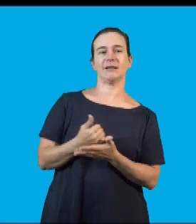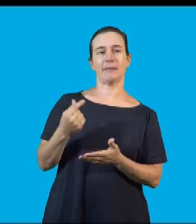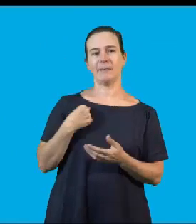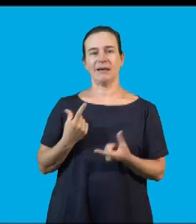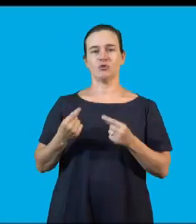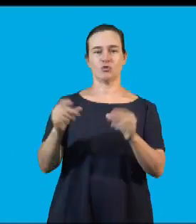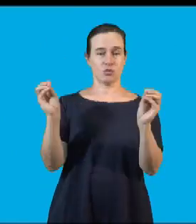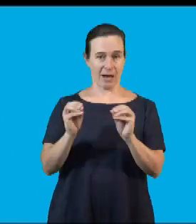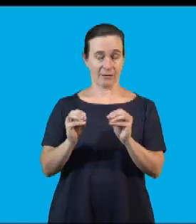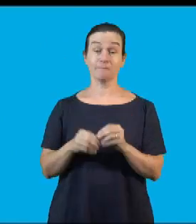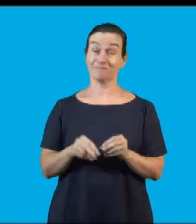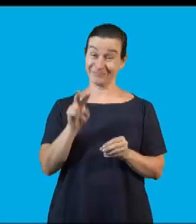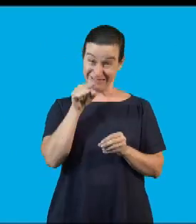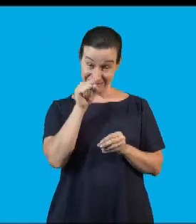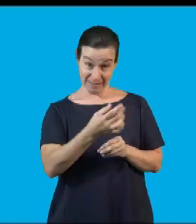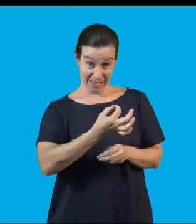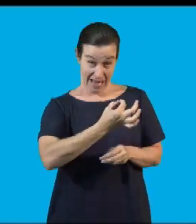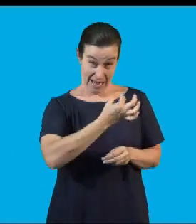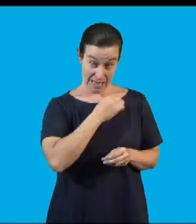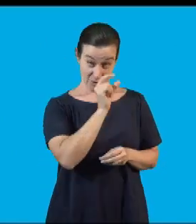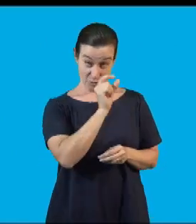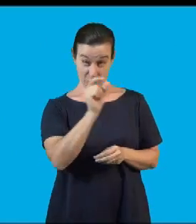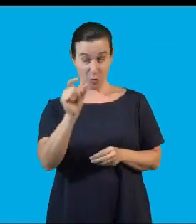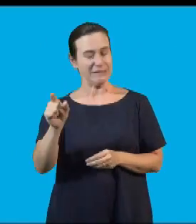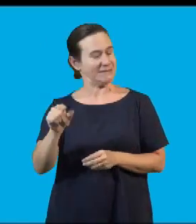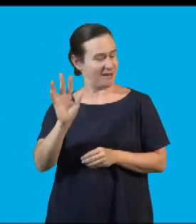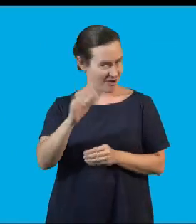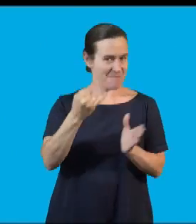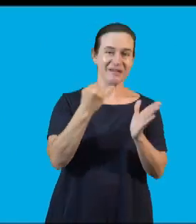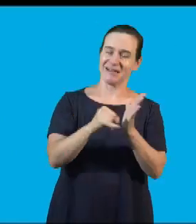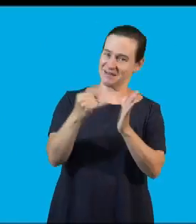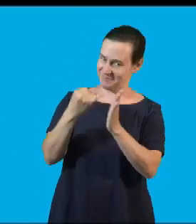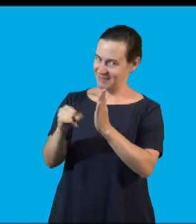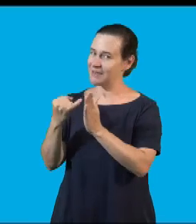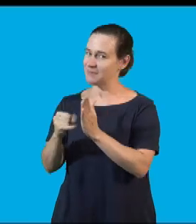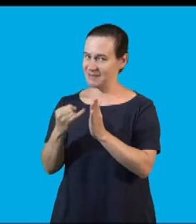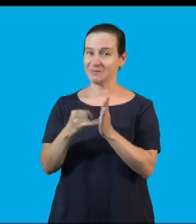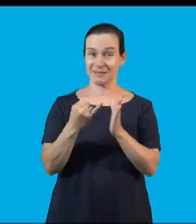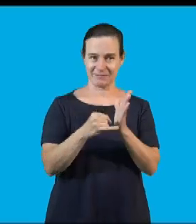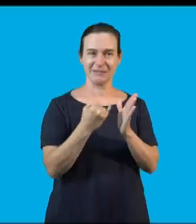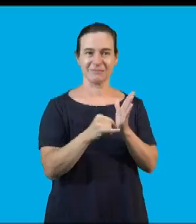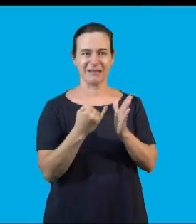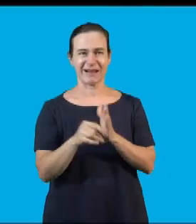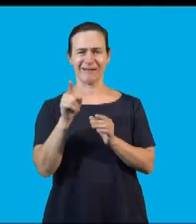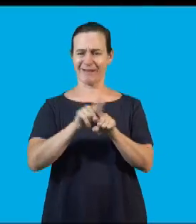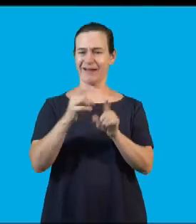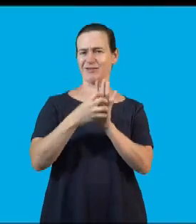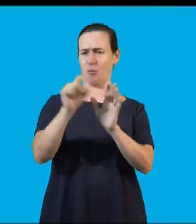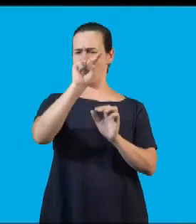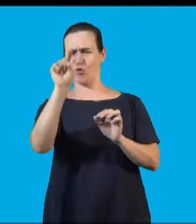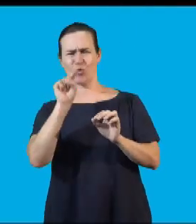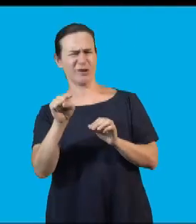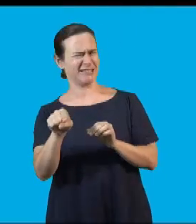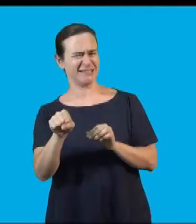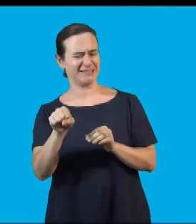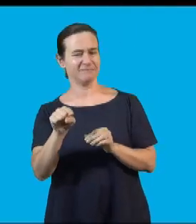nothing. This sentence is flawed in punctuation, style, tone, and grammar. A better way would